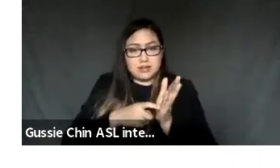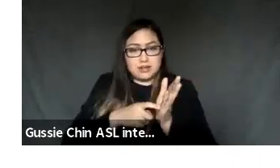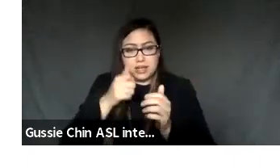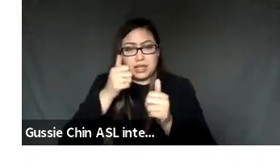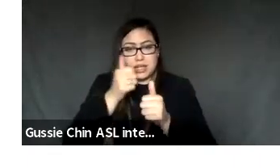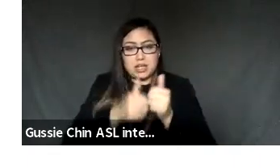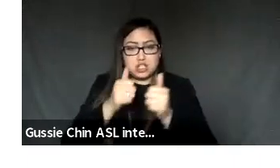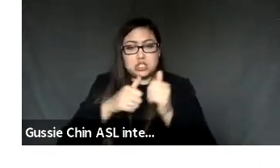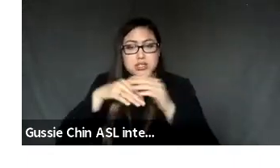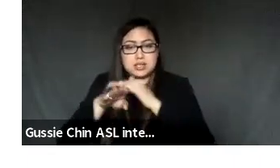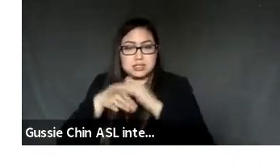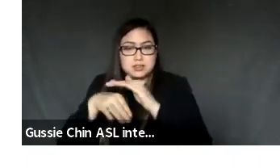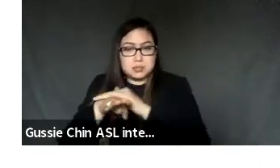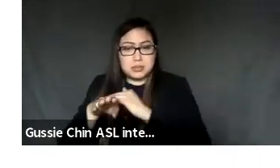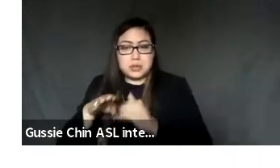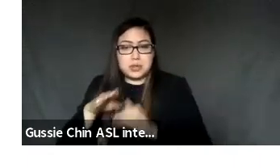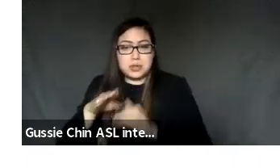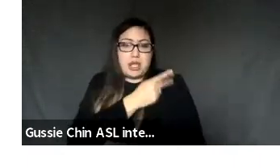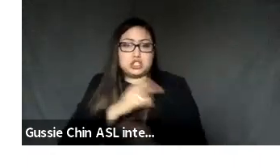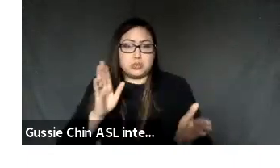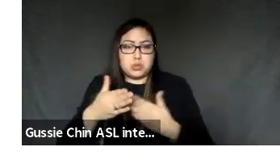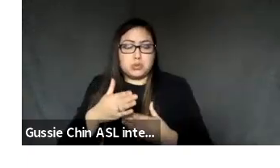some examples of informational signs?